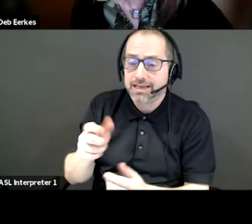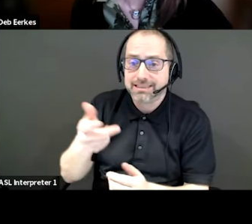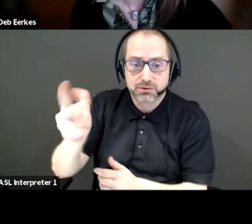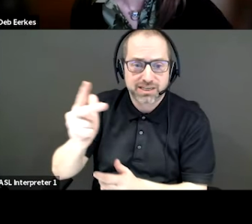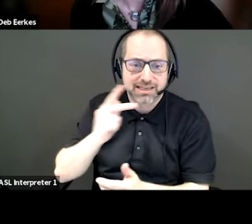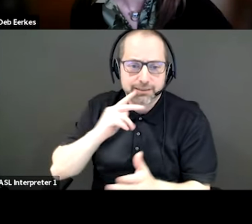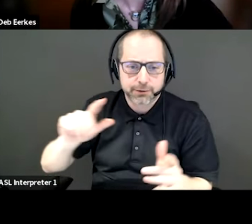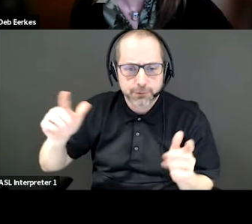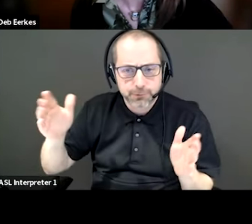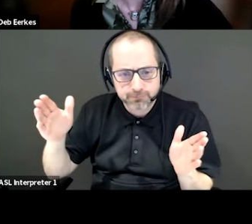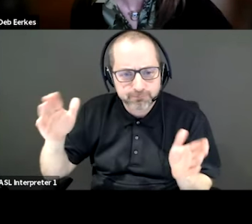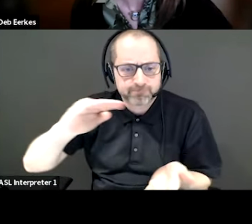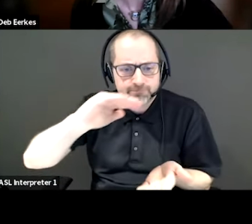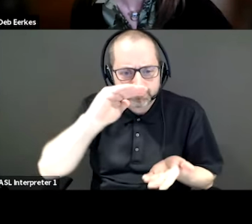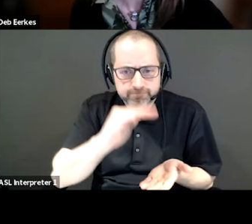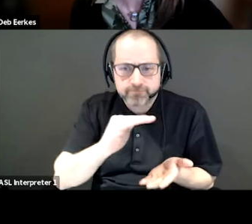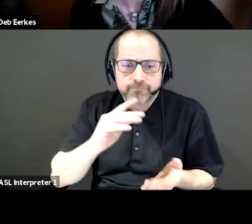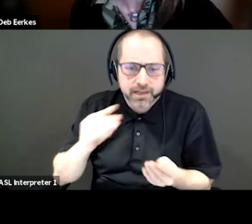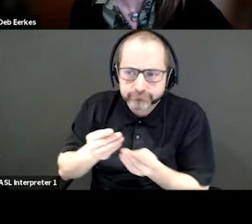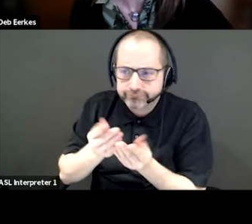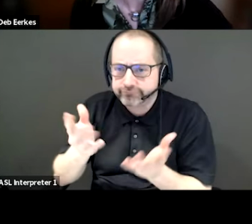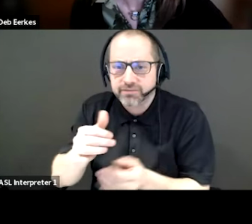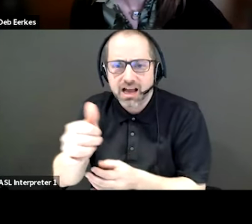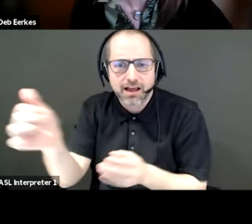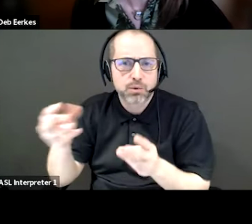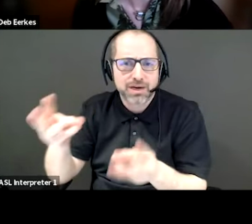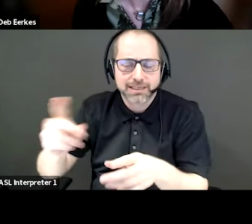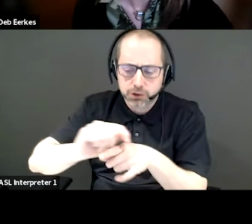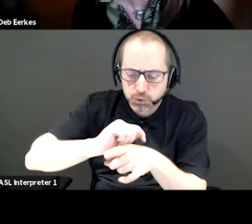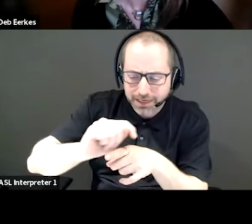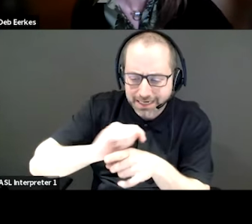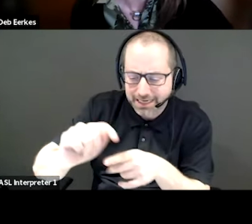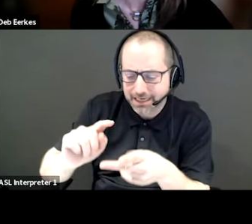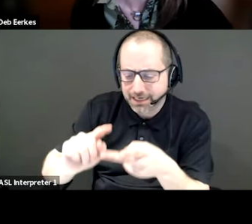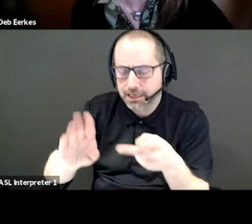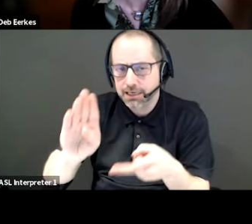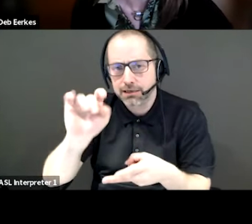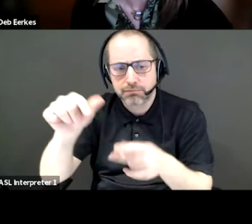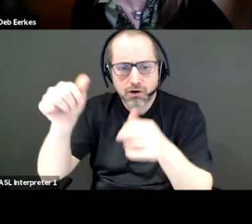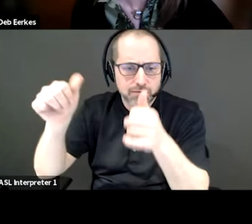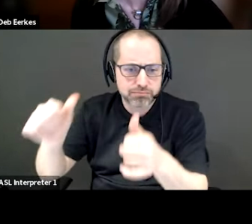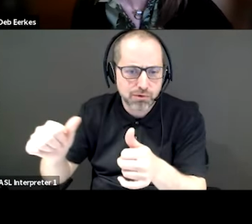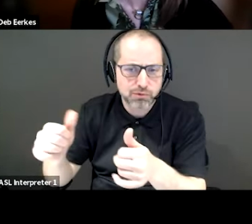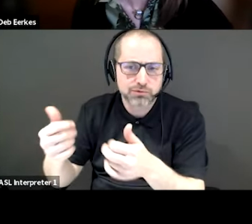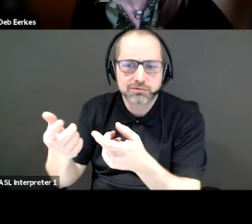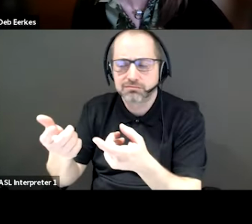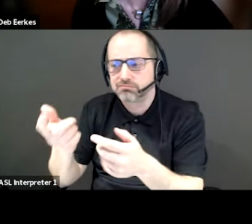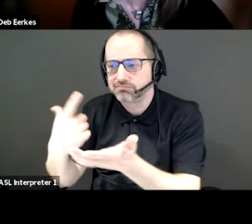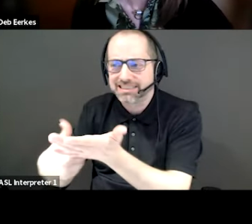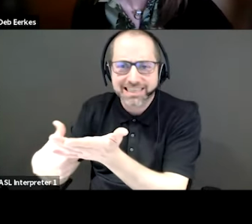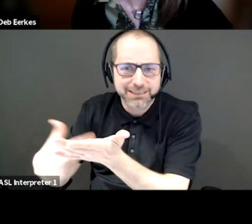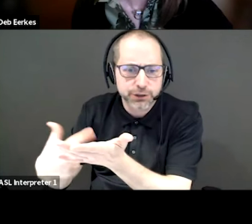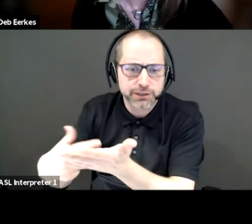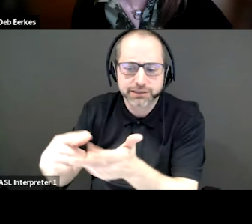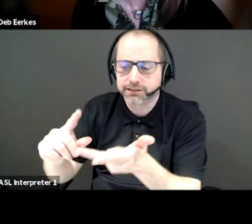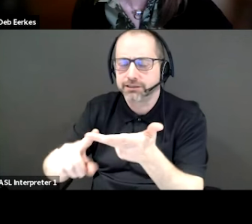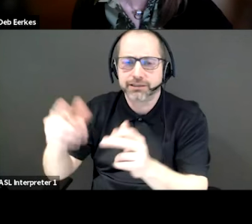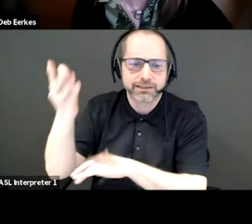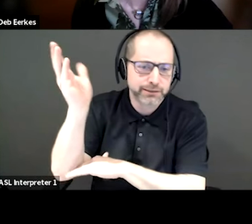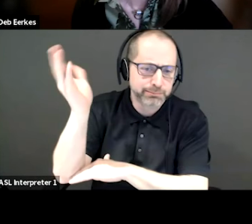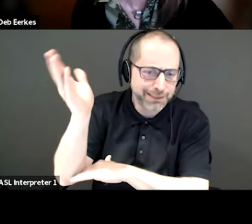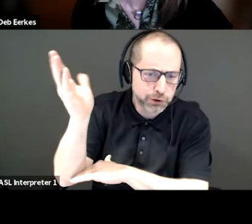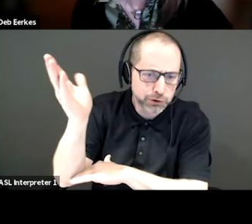in other ways, including through training sessions, blog posts, roundtable discussions, and a speaker series. And I'll hand it